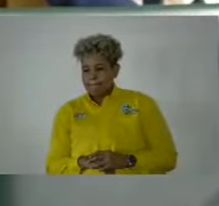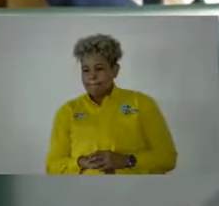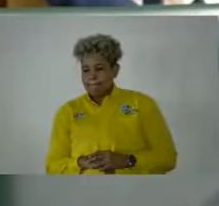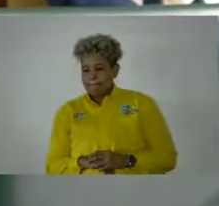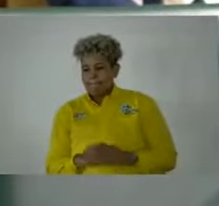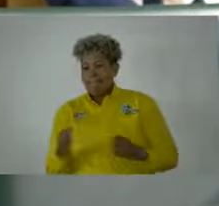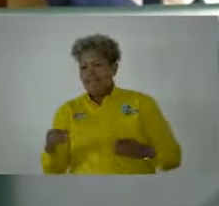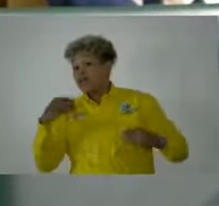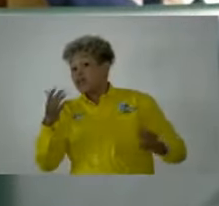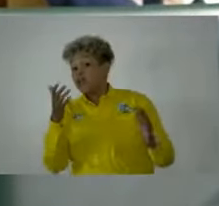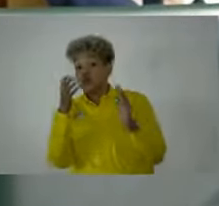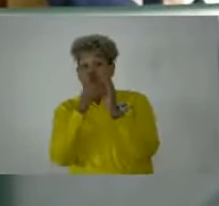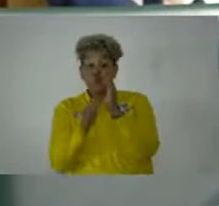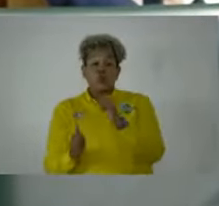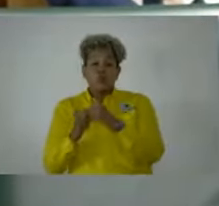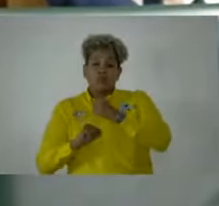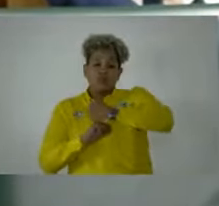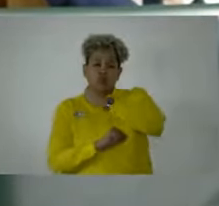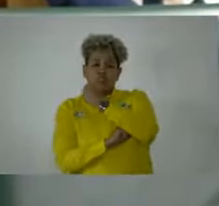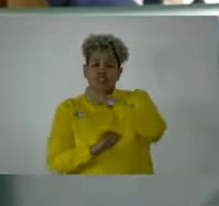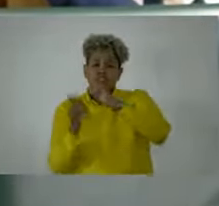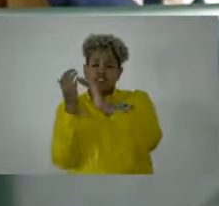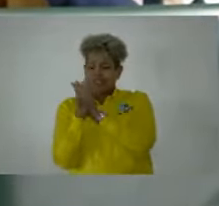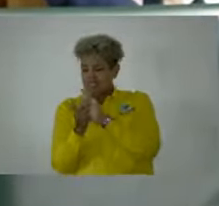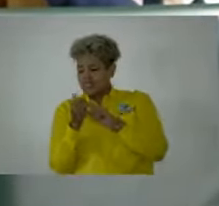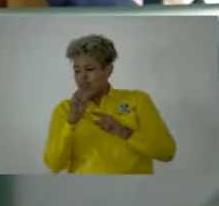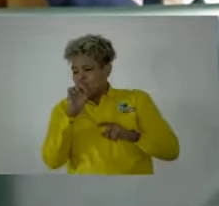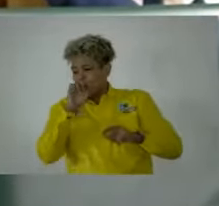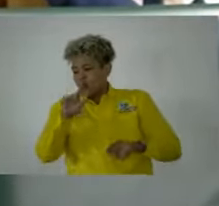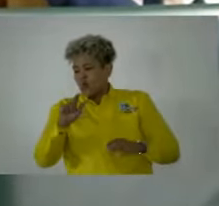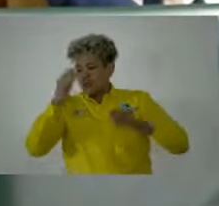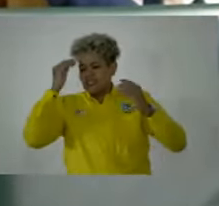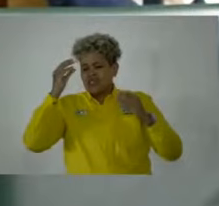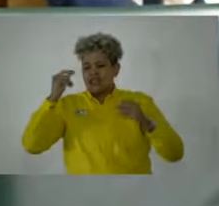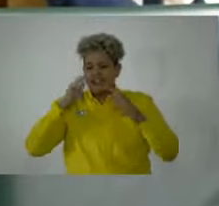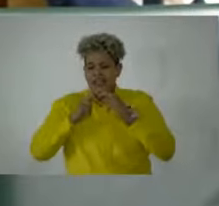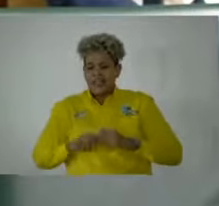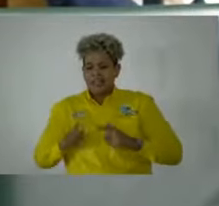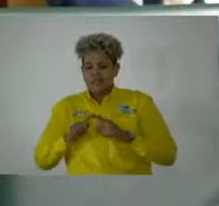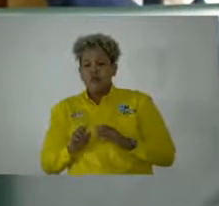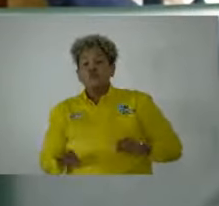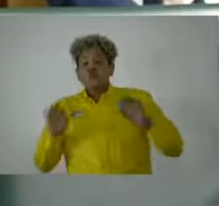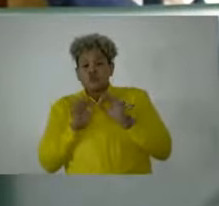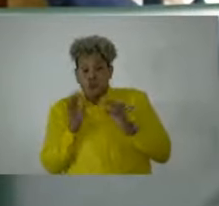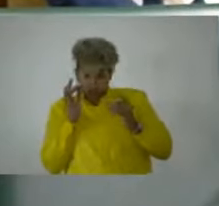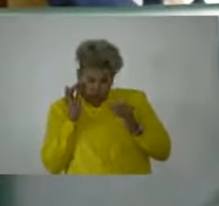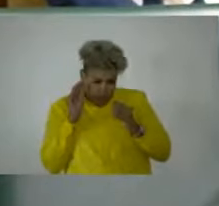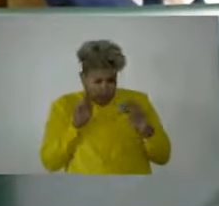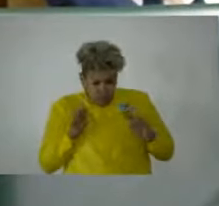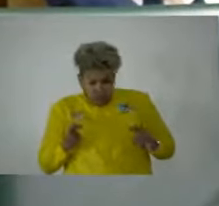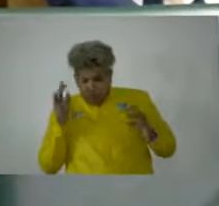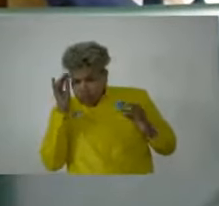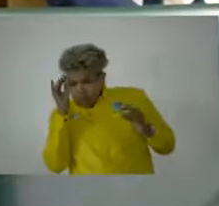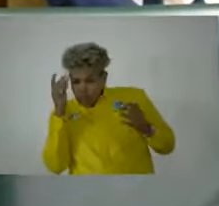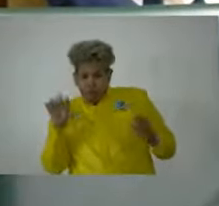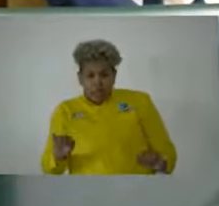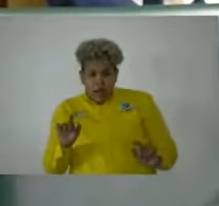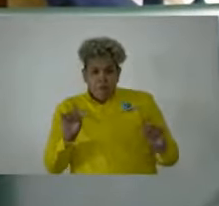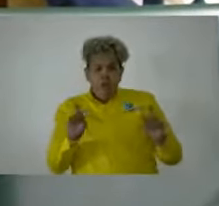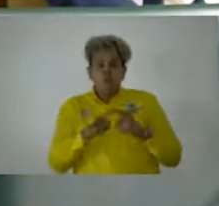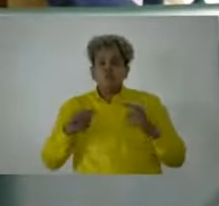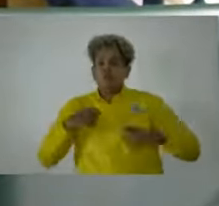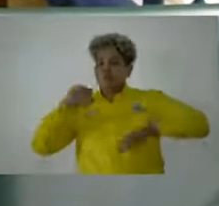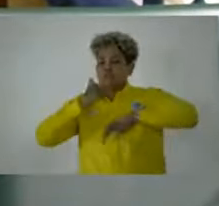By equipping students with foundational skills in coding, data analysis, and critical thinking, we will cultivate a new